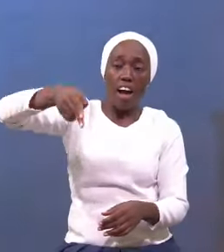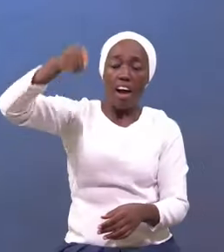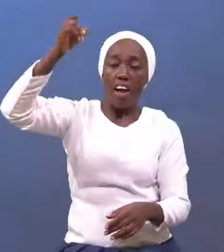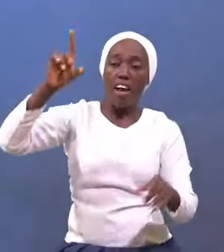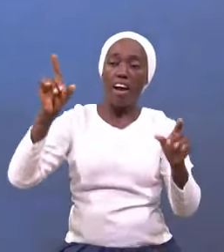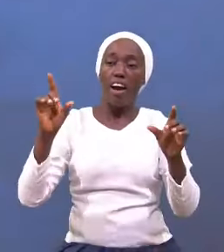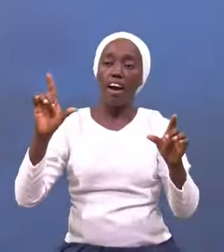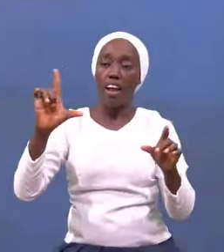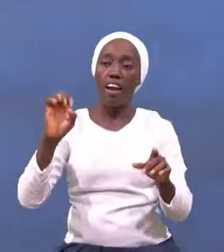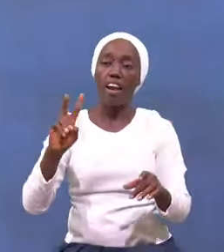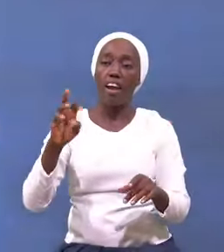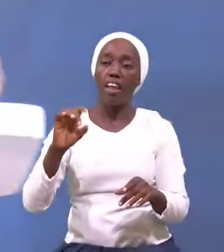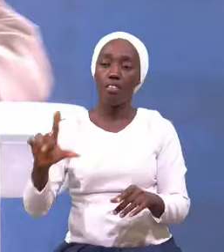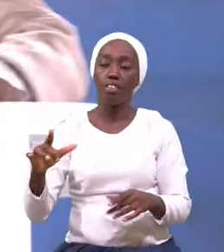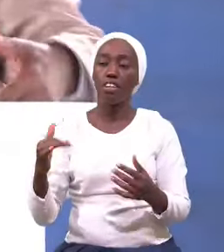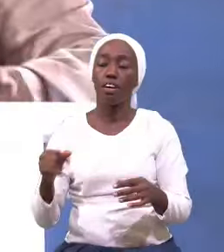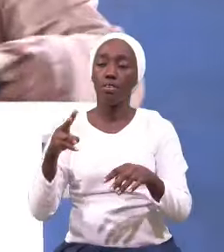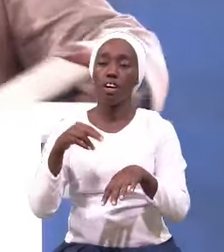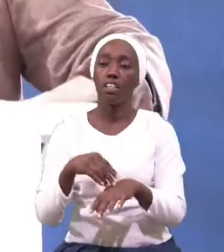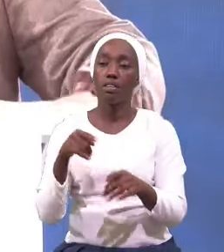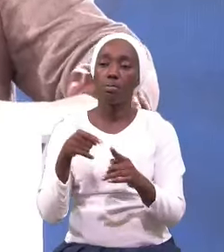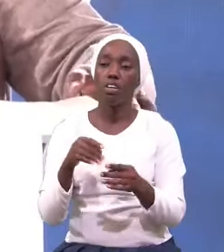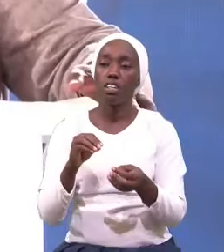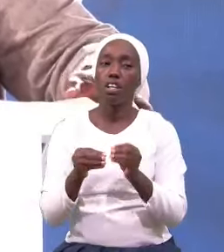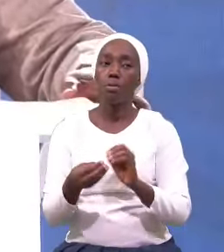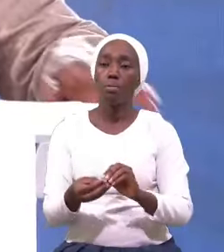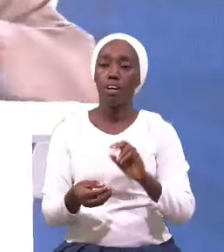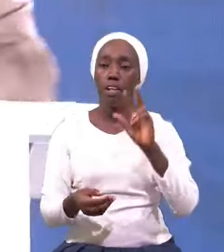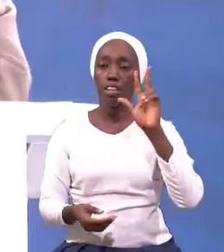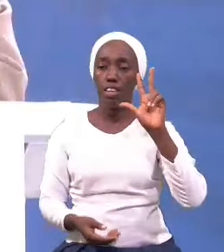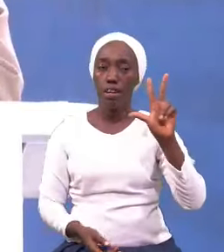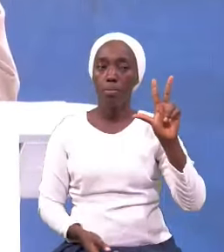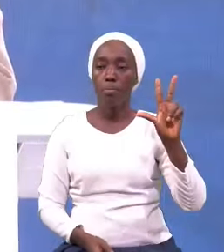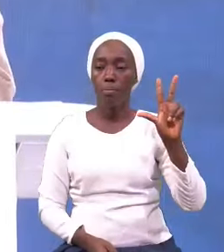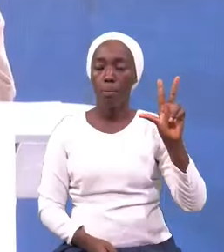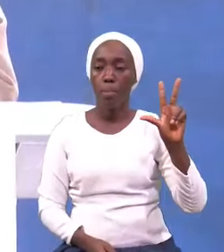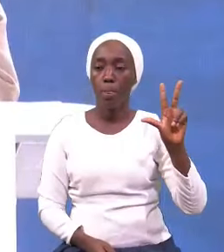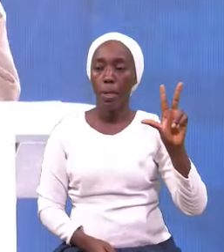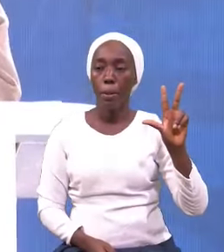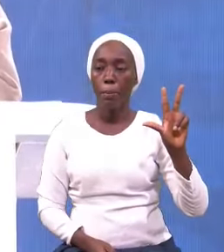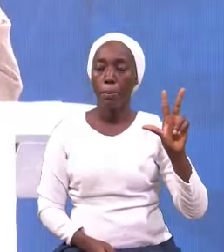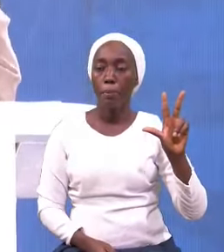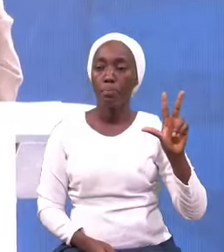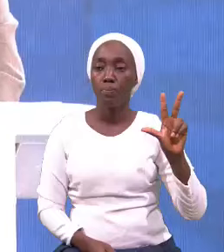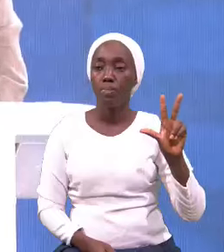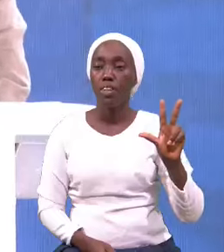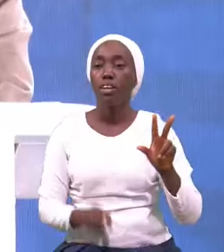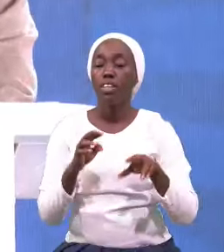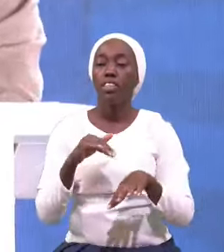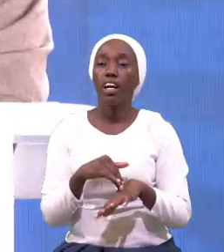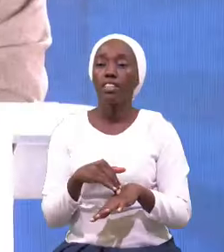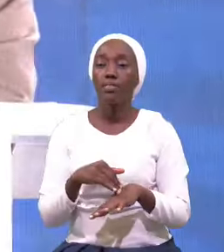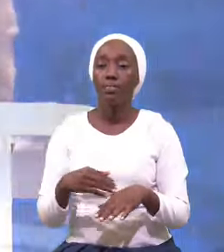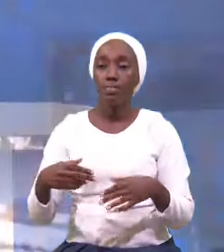We're looking at point number three. Point number three, we're looking at renew,